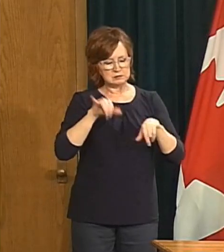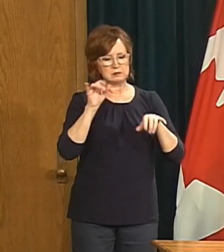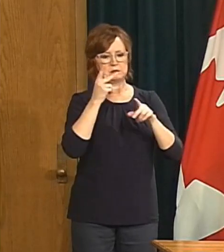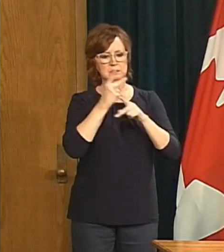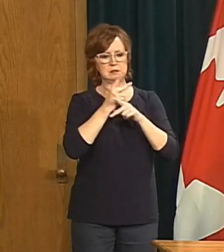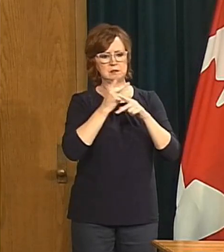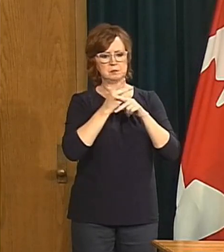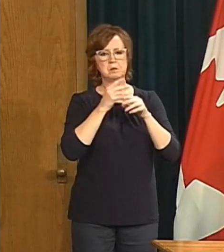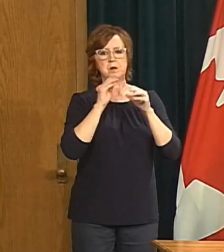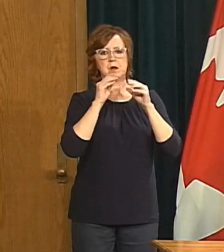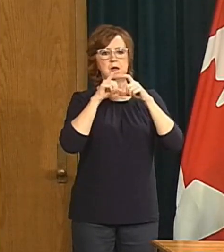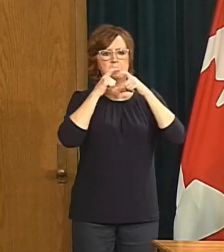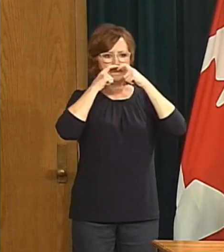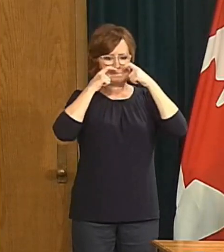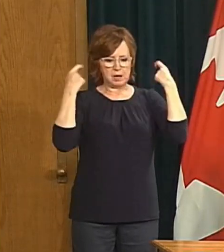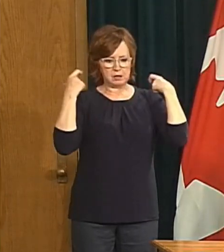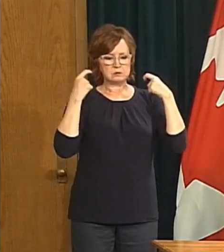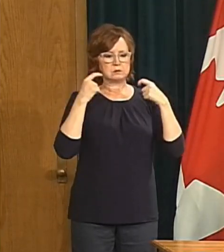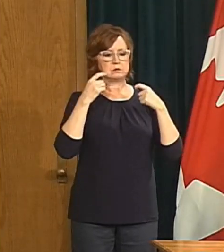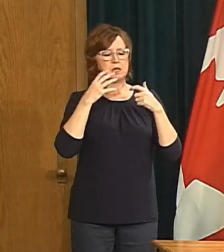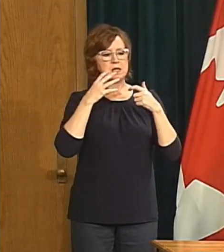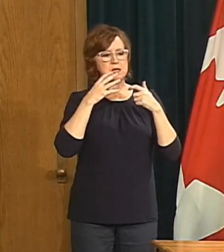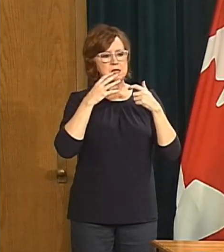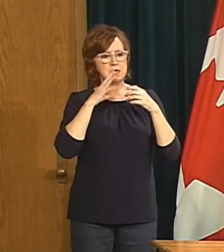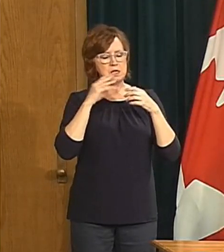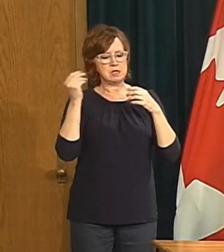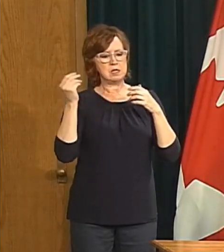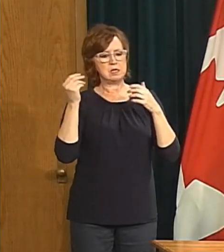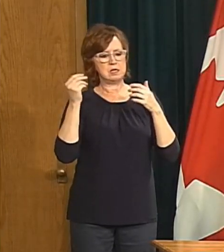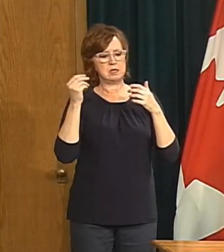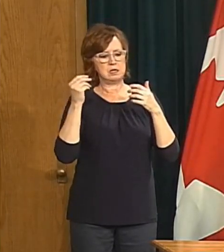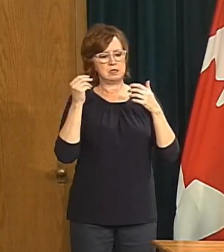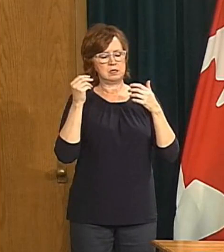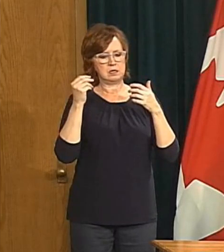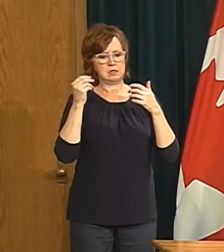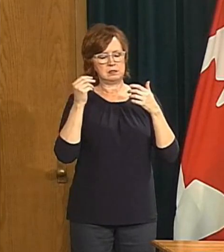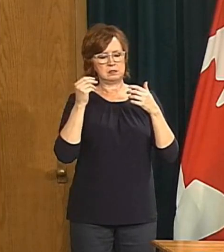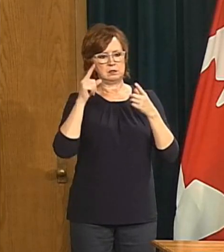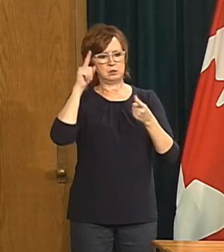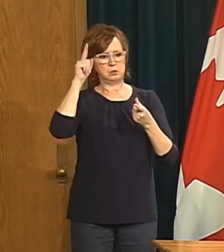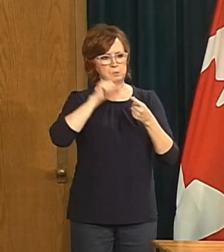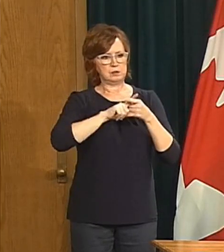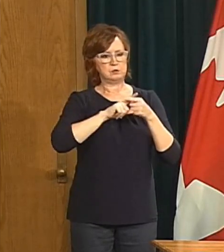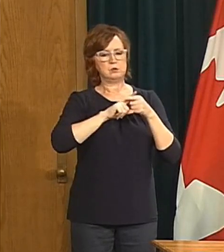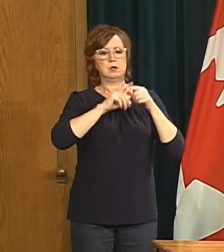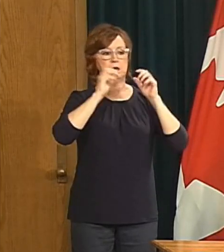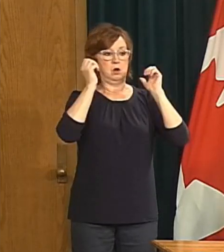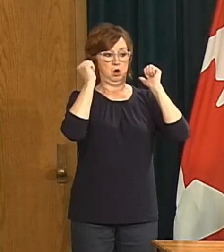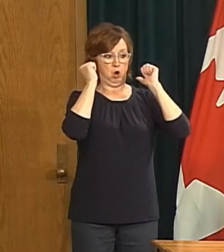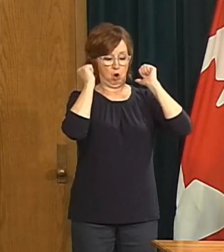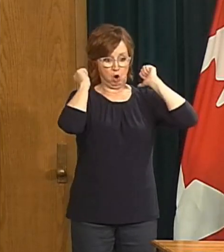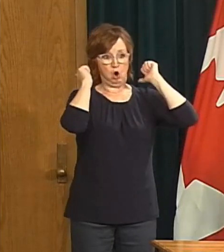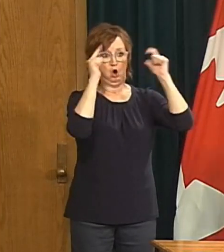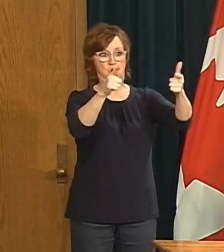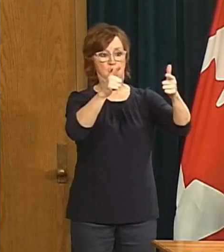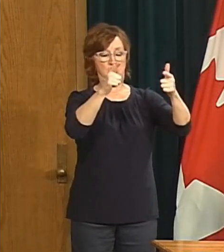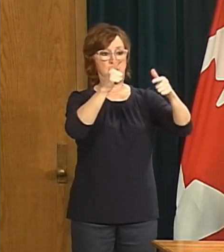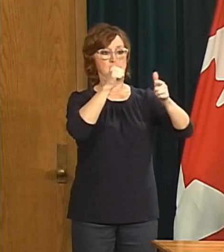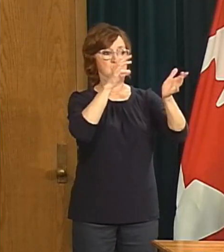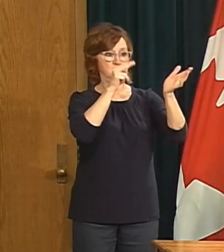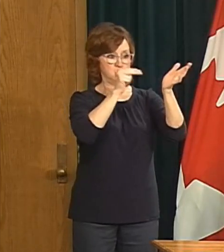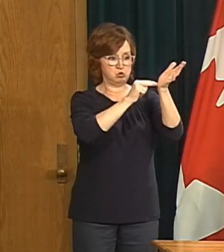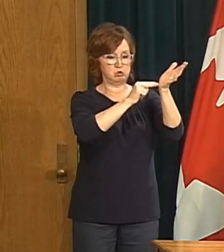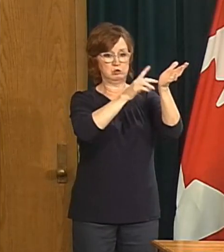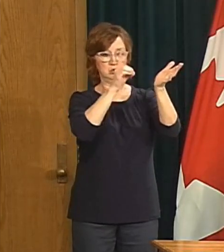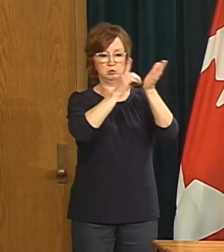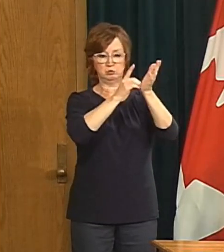announced, which will also help support and protect folks from asymptomatic spread in our facilities, where we have folks in all our care areas